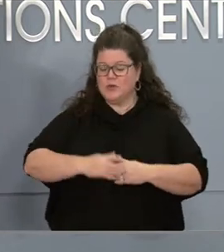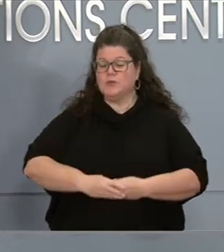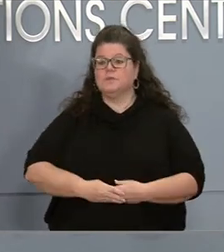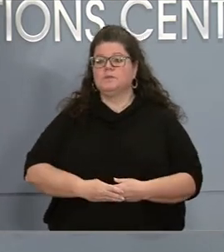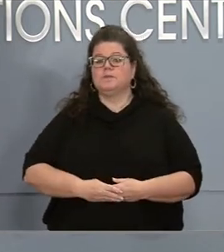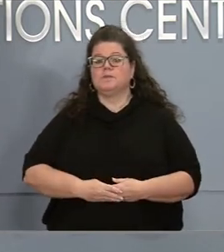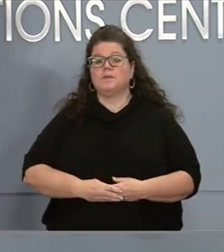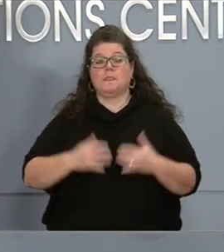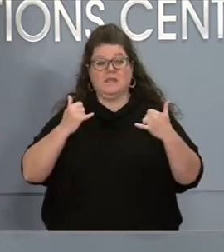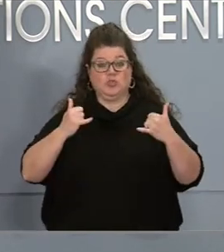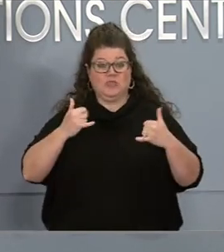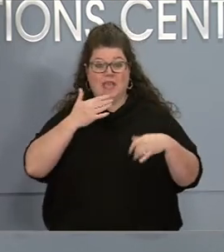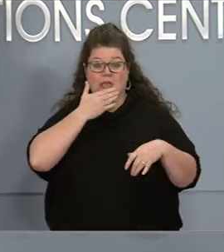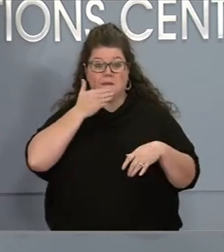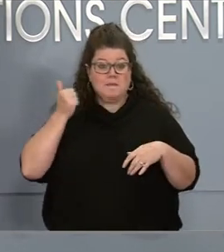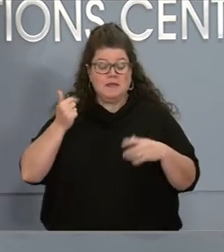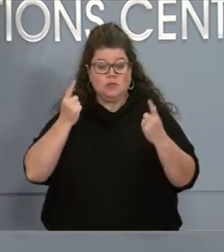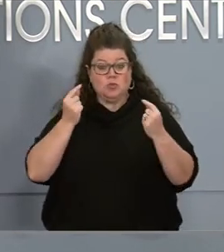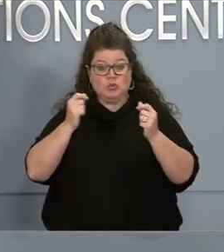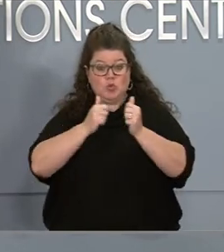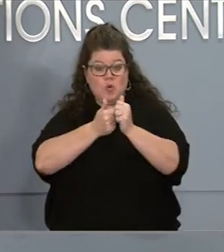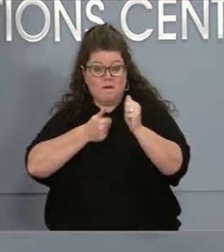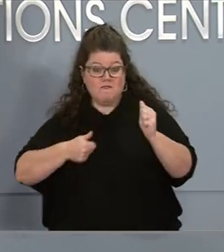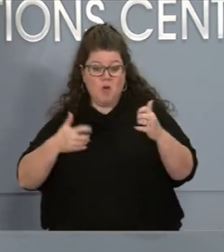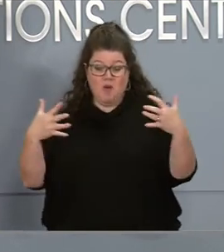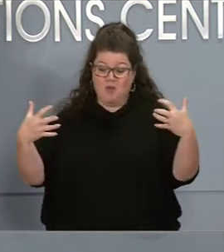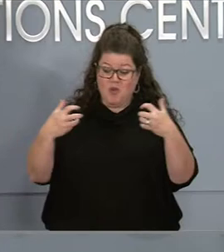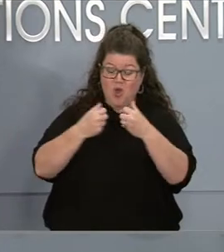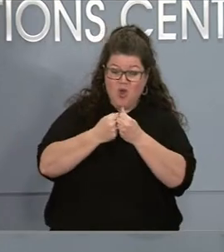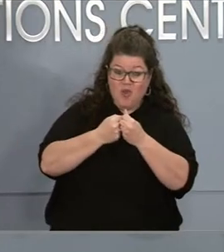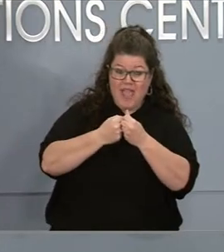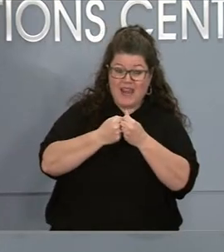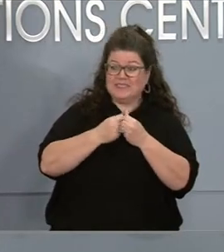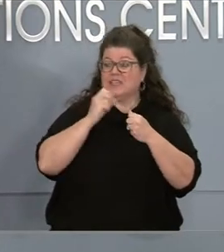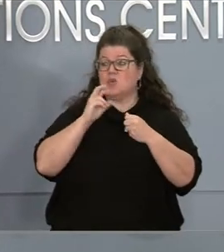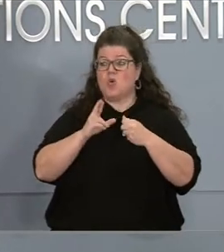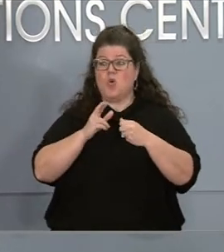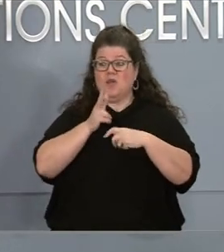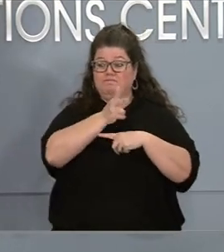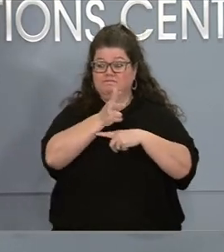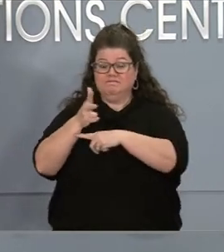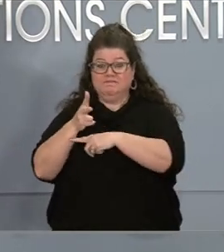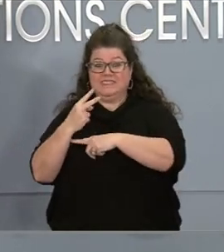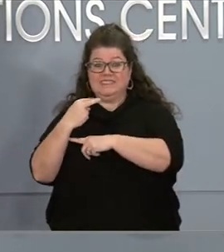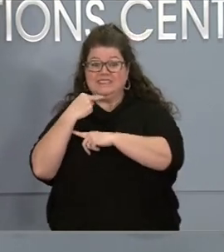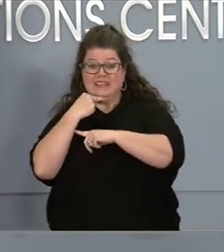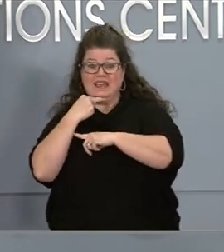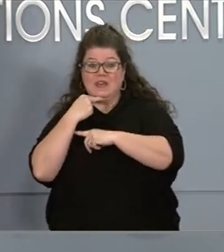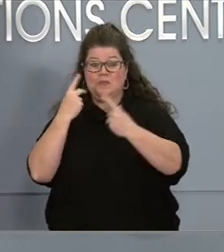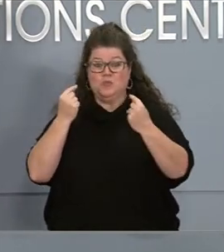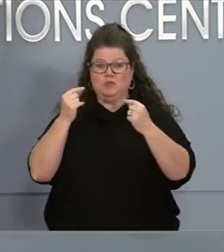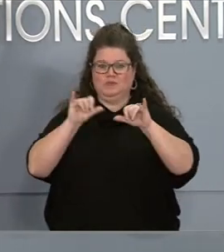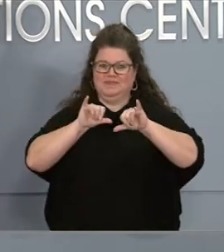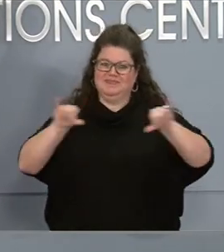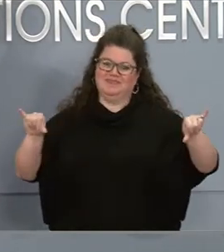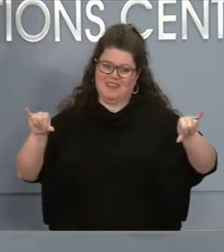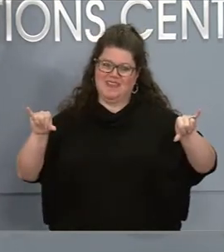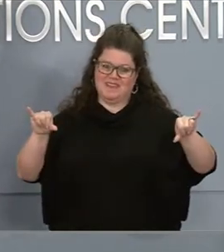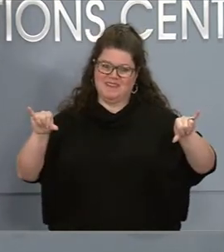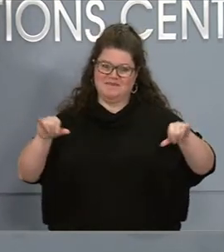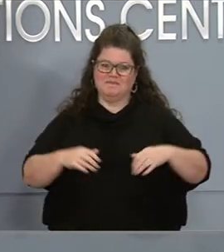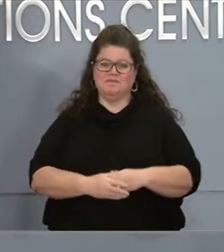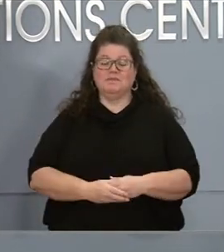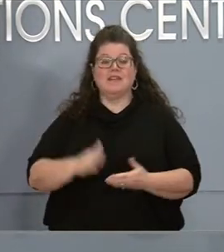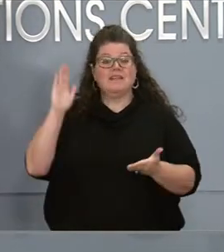today, the best way to avoid a car accident or getting stranded is to stay put. Fewer people